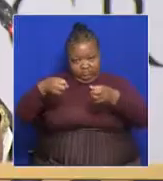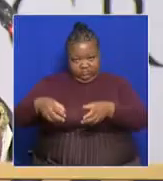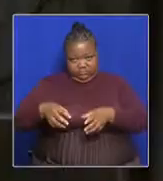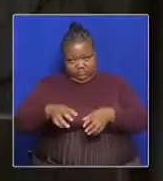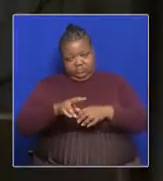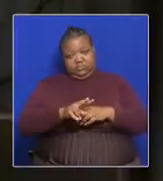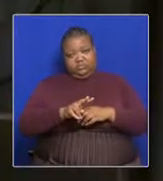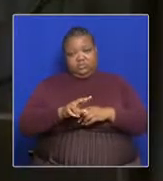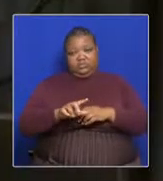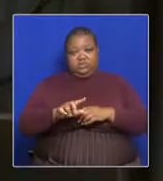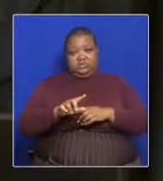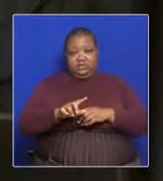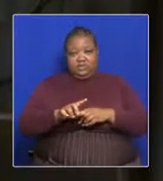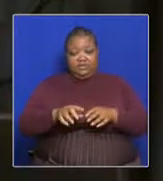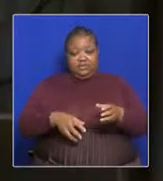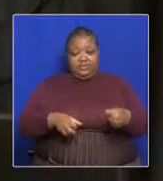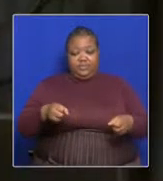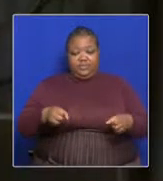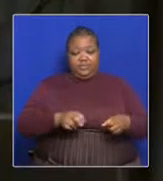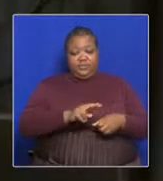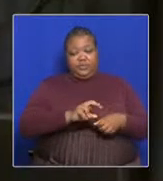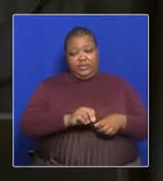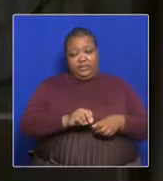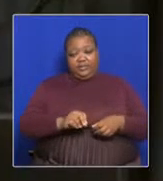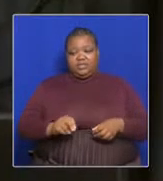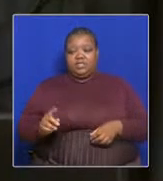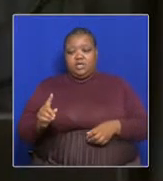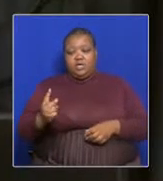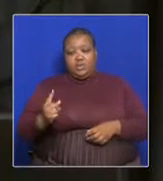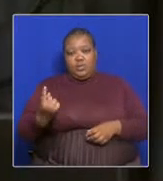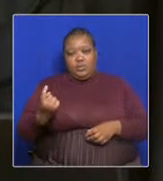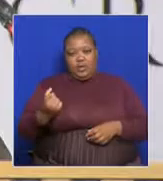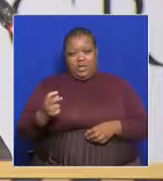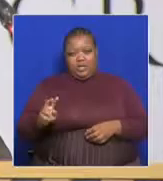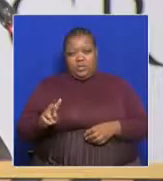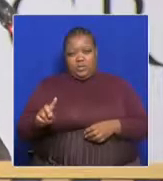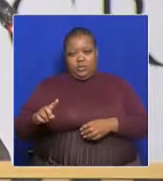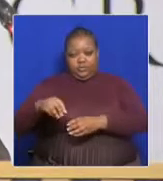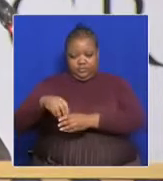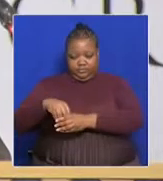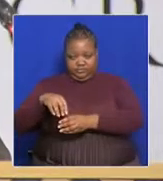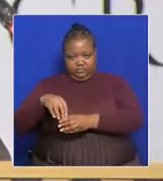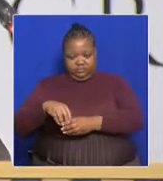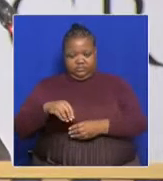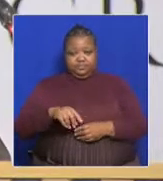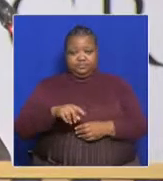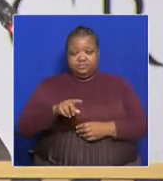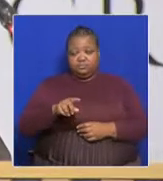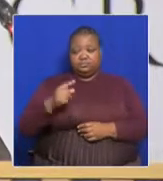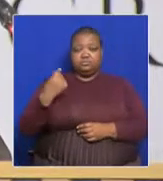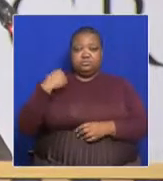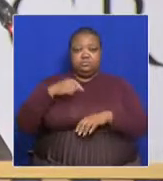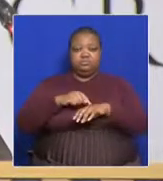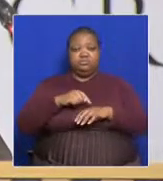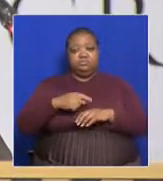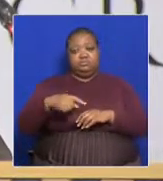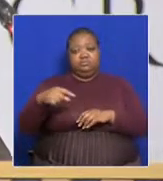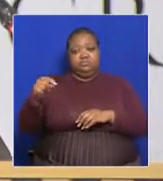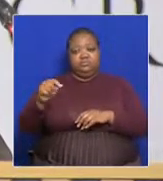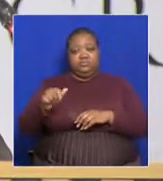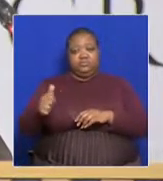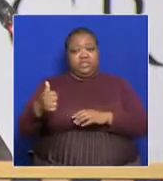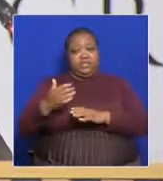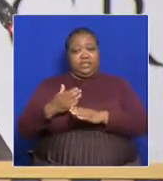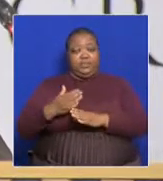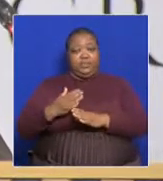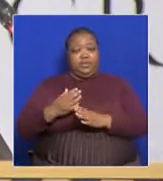with confidence. Maybe they were not there when we did the tally. By that time, they said they had to leave and conduct their other duties. But they were there when the